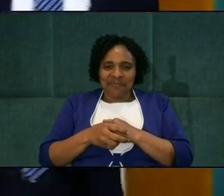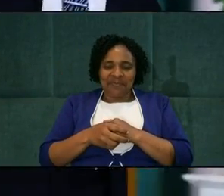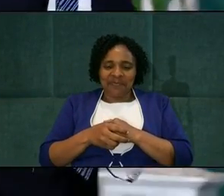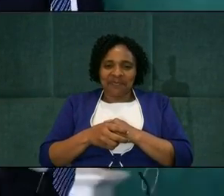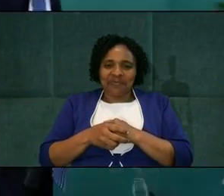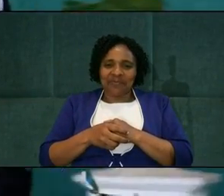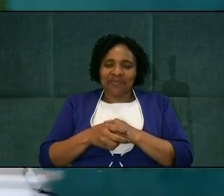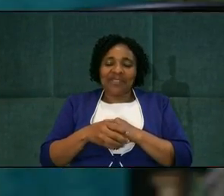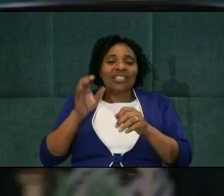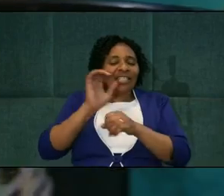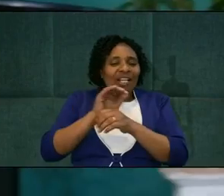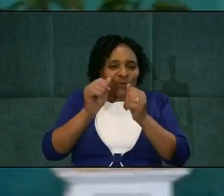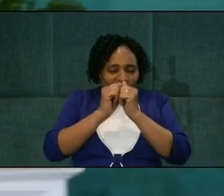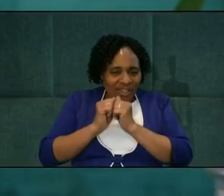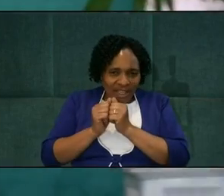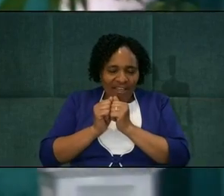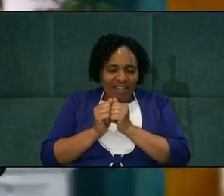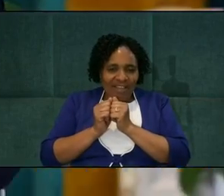Is the church with me?